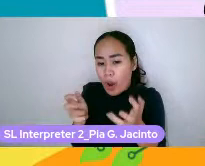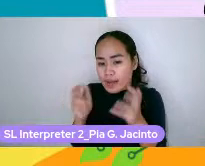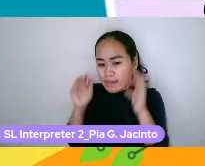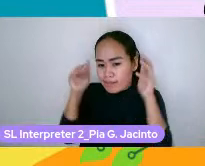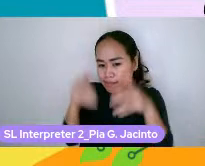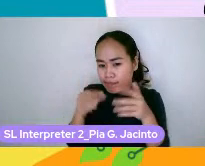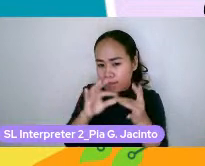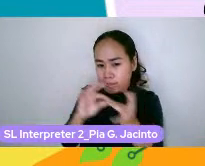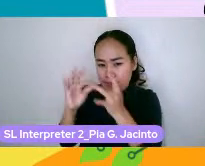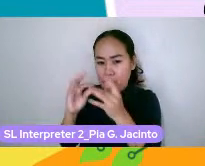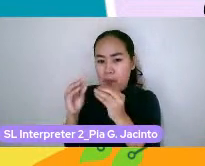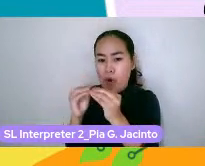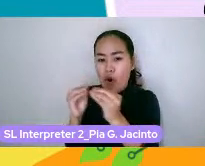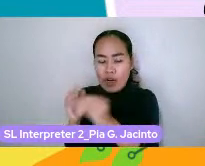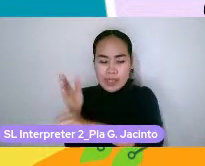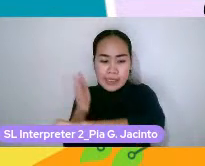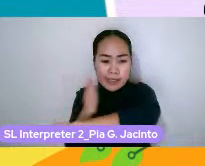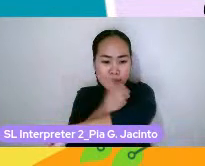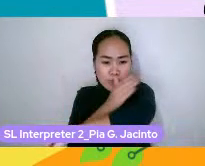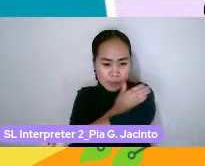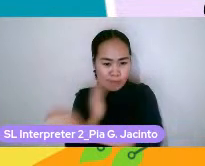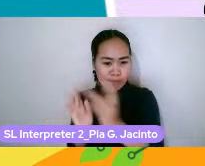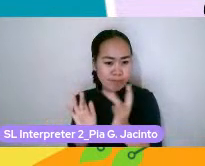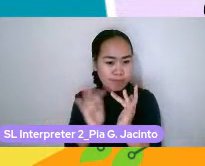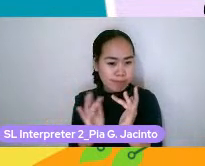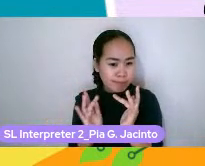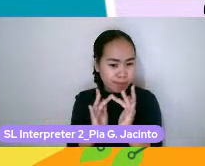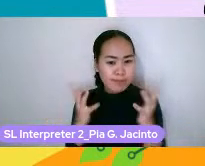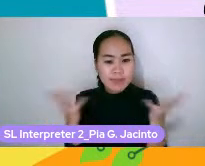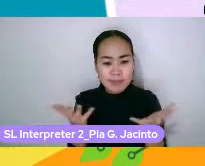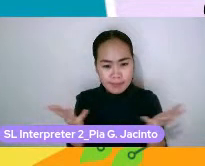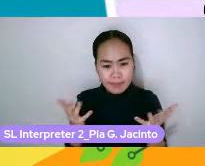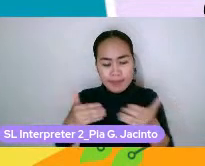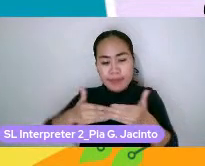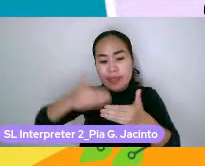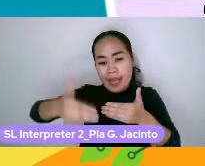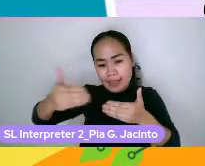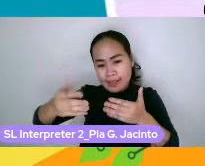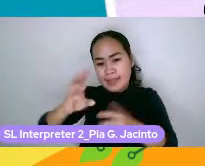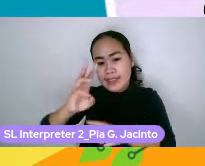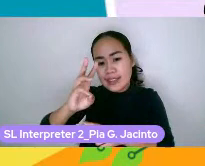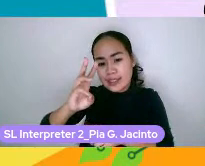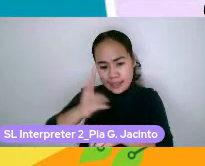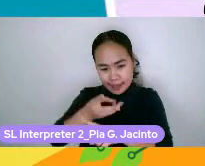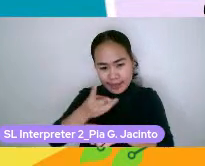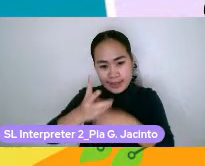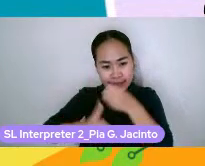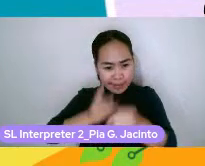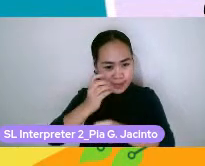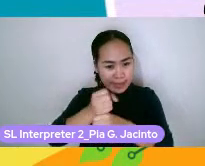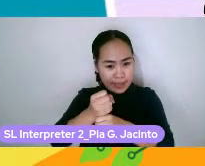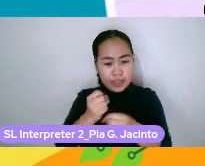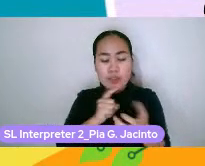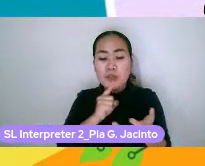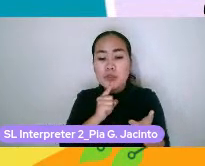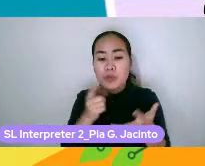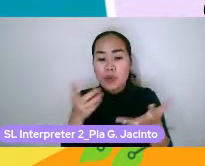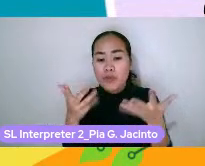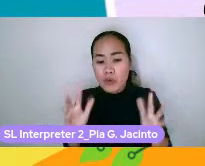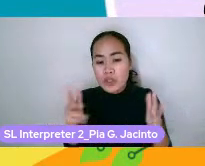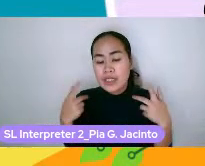improve connectivity over the next 6 years. She mentioned about launching the Luzon Bypass